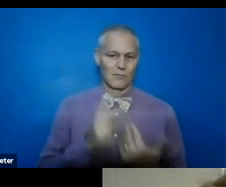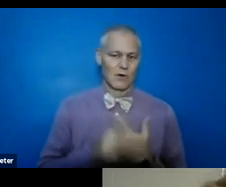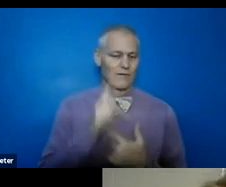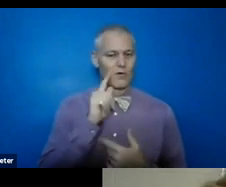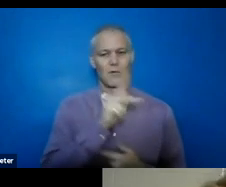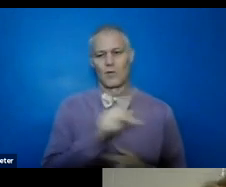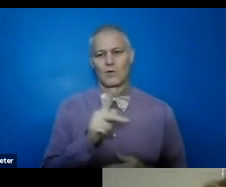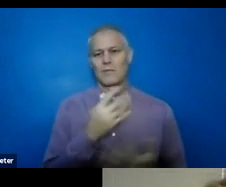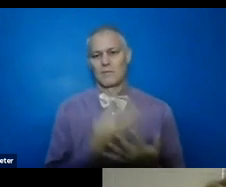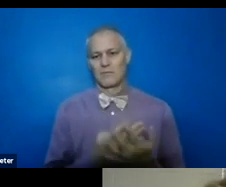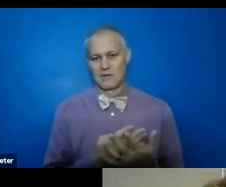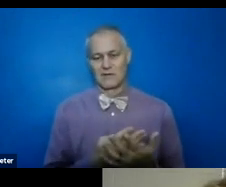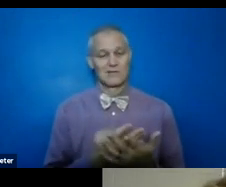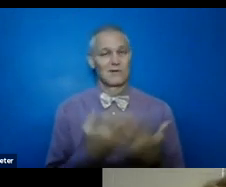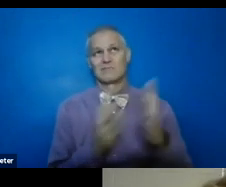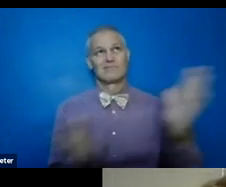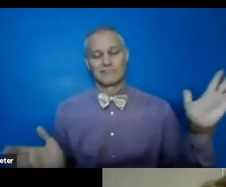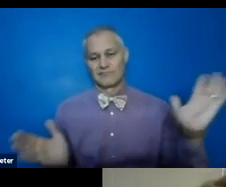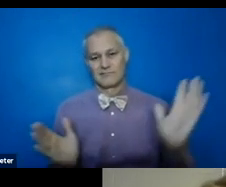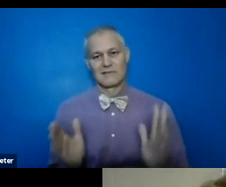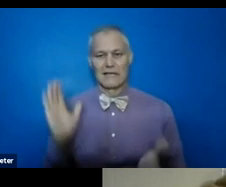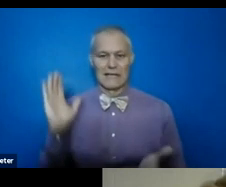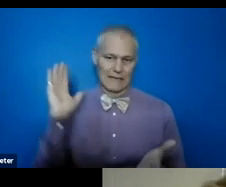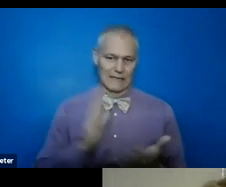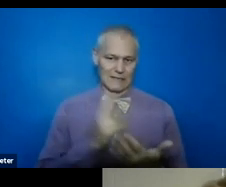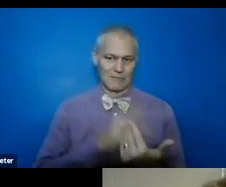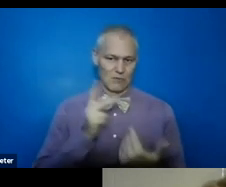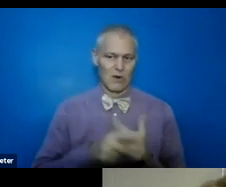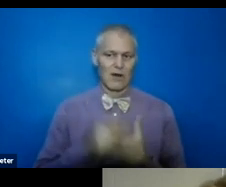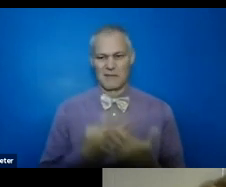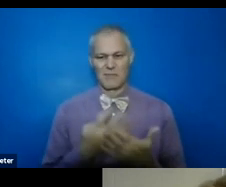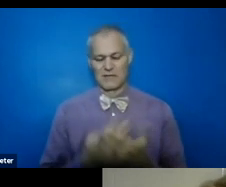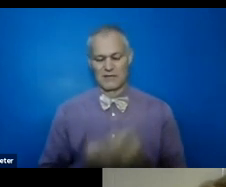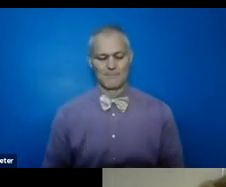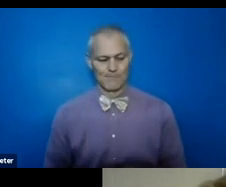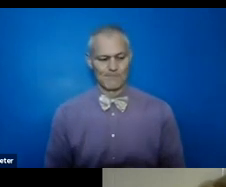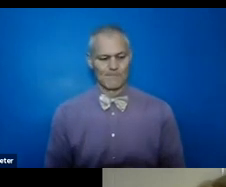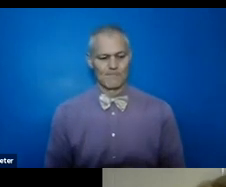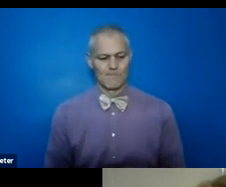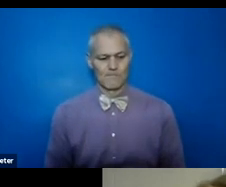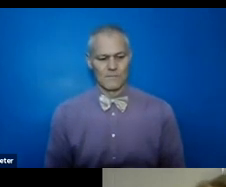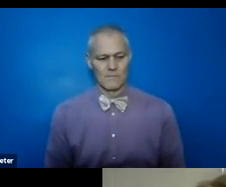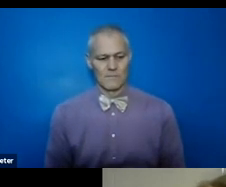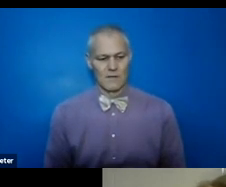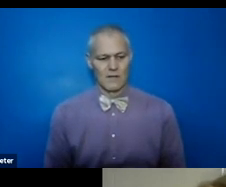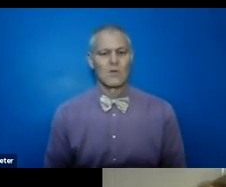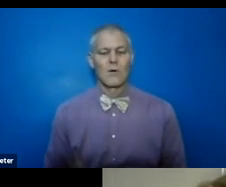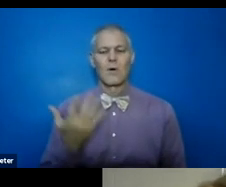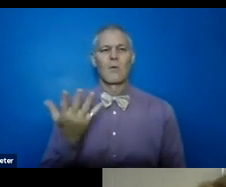So it's actually a problem across the board, the lack of programmings in prisons. I want to